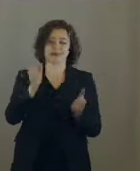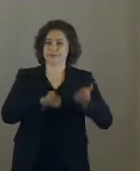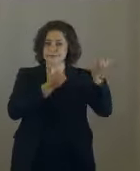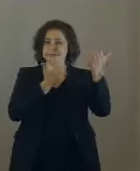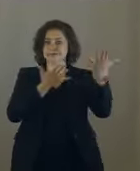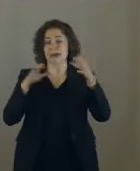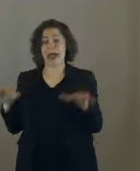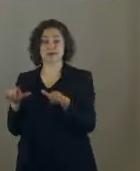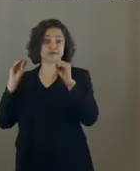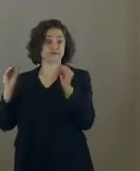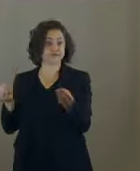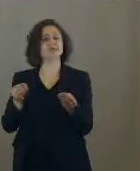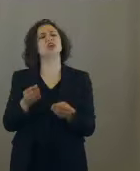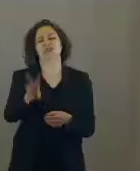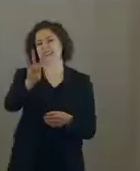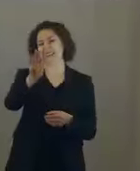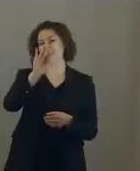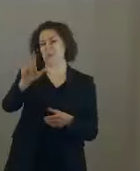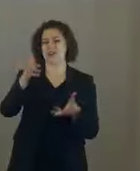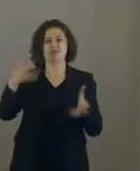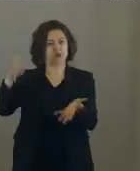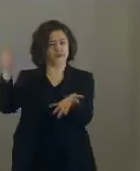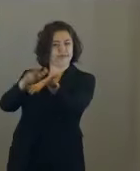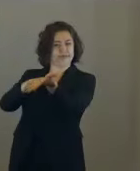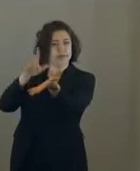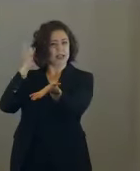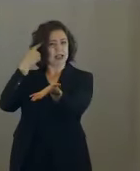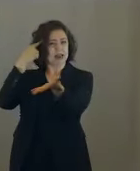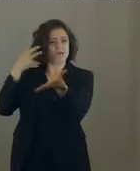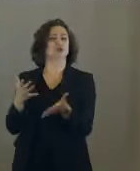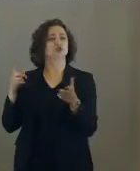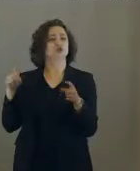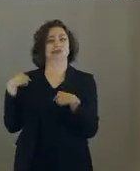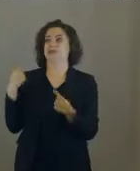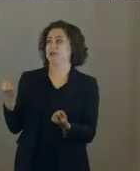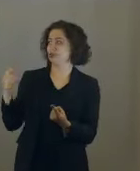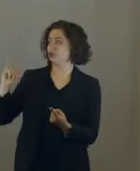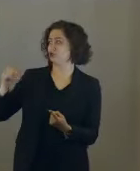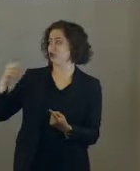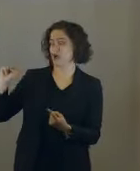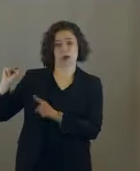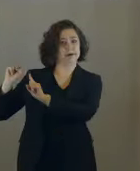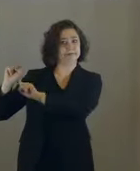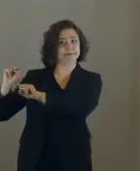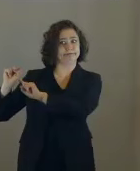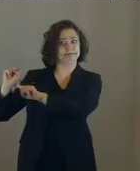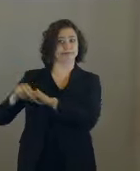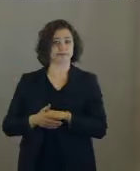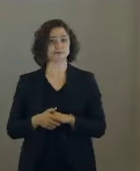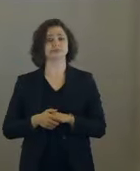bills that have been actually signed by the governor since the legislature convened in January. And